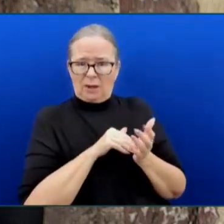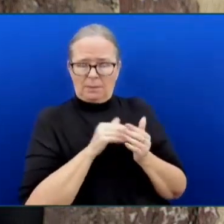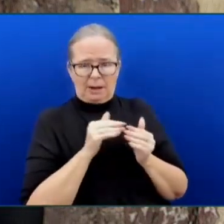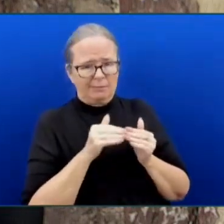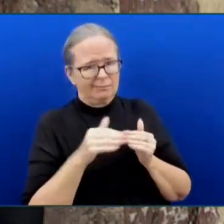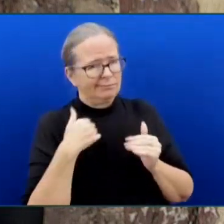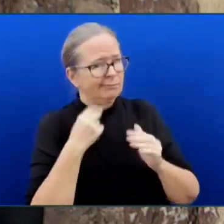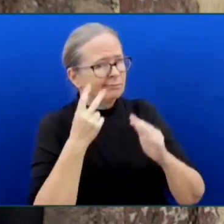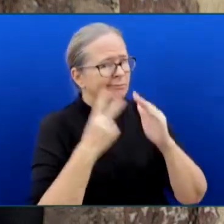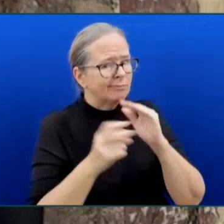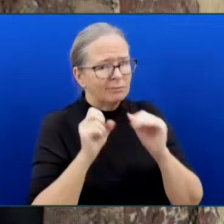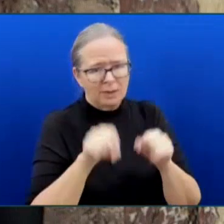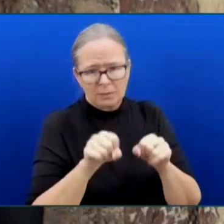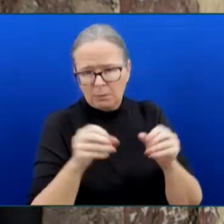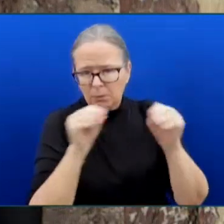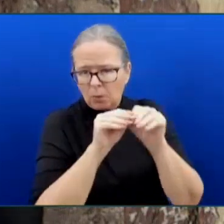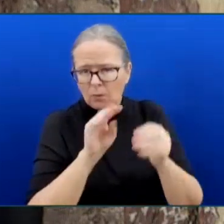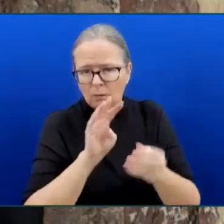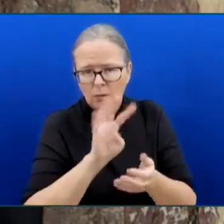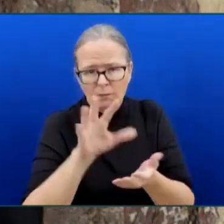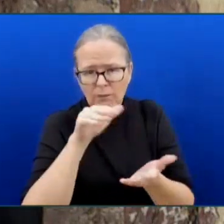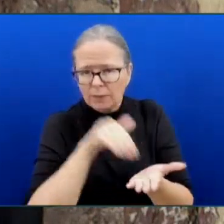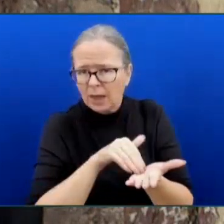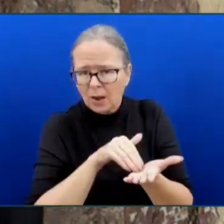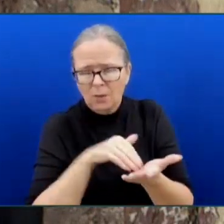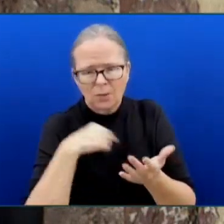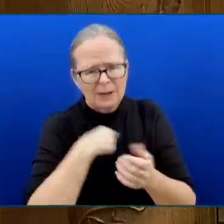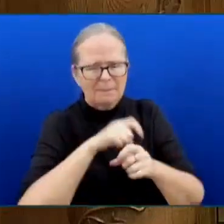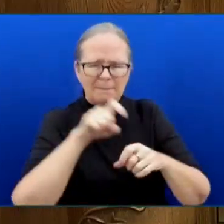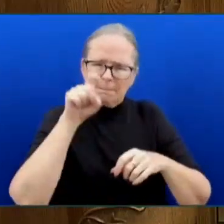system it needs now and in the future.